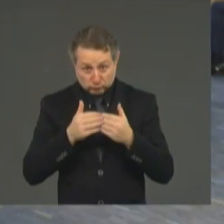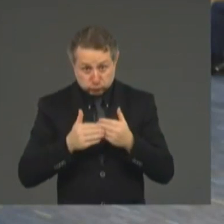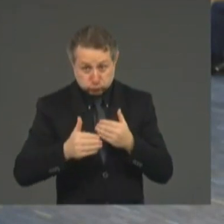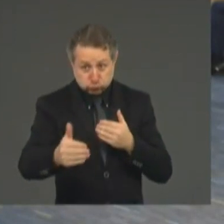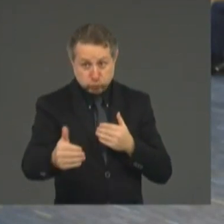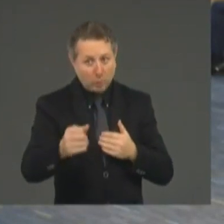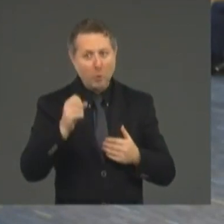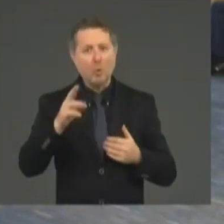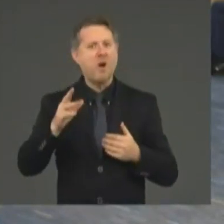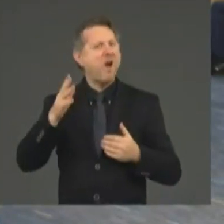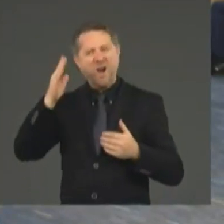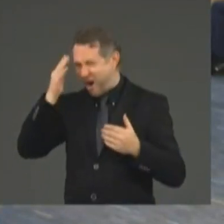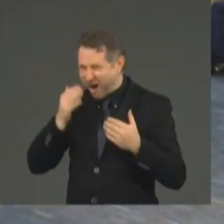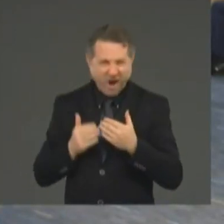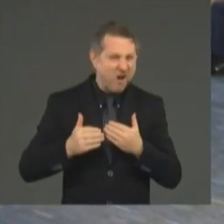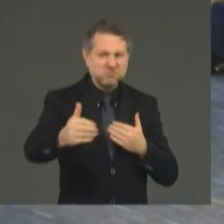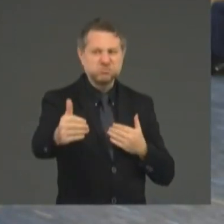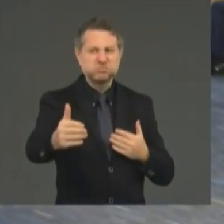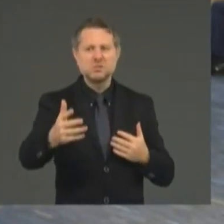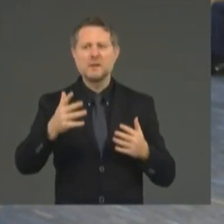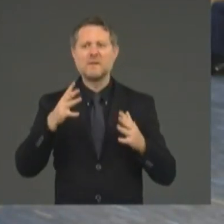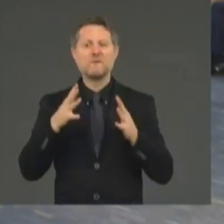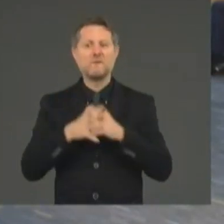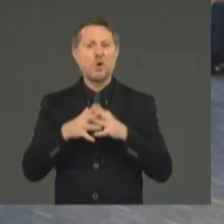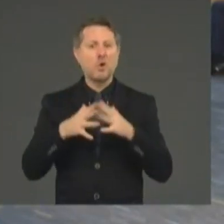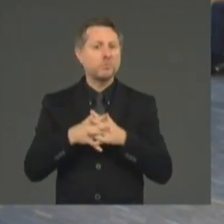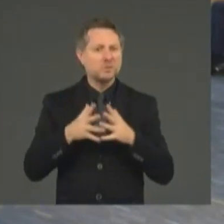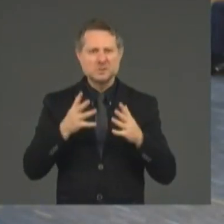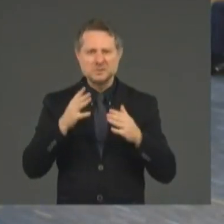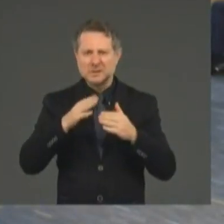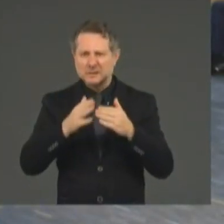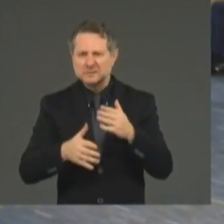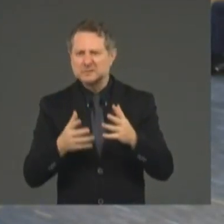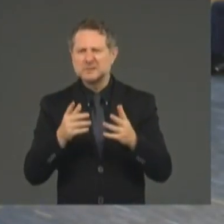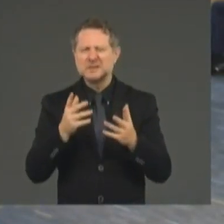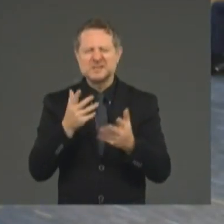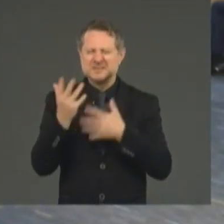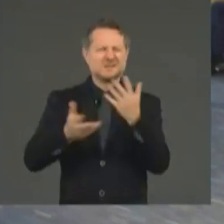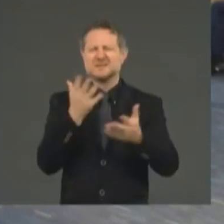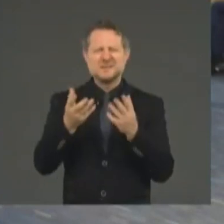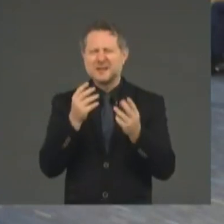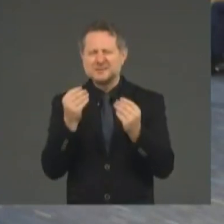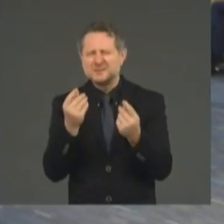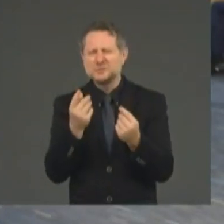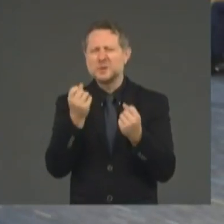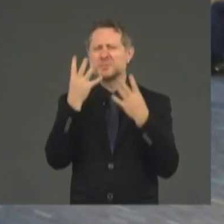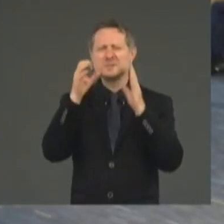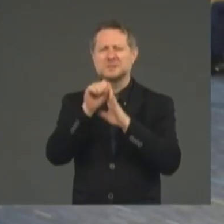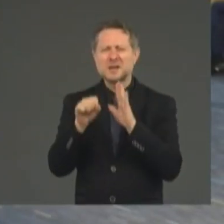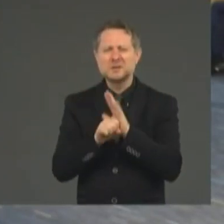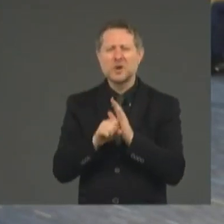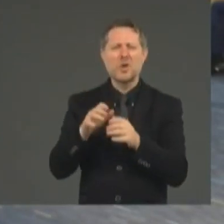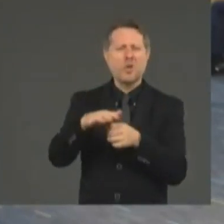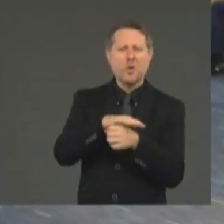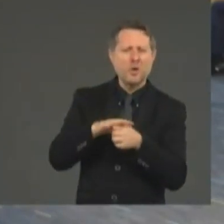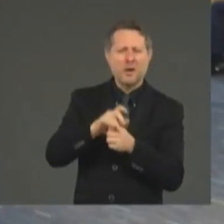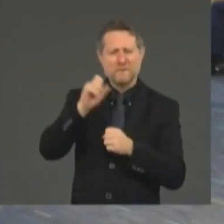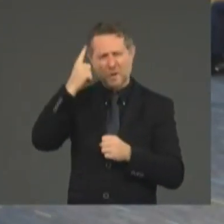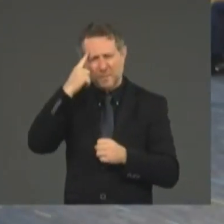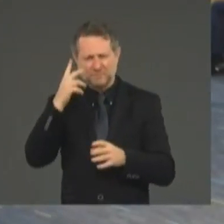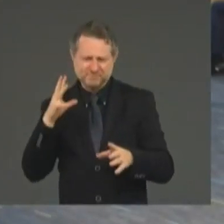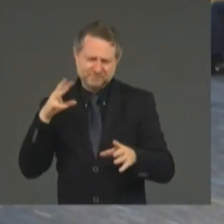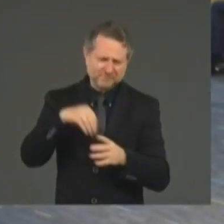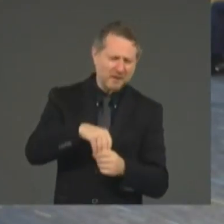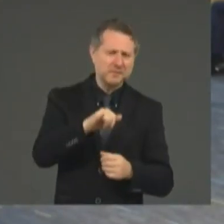the end of the NFL season? And, Well, I think how much should state and local officials be part of those conversations about what